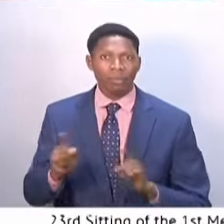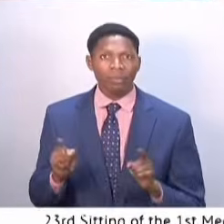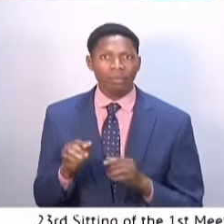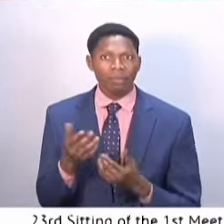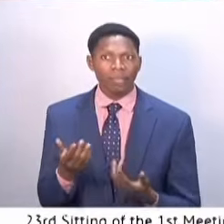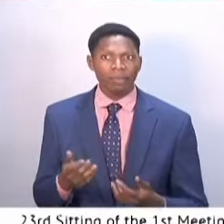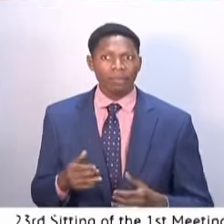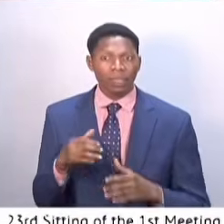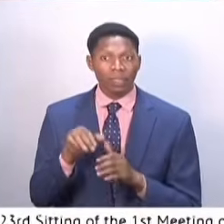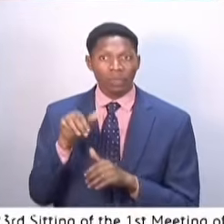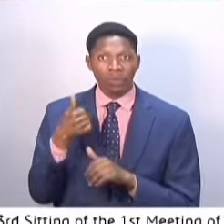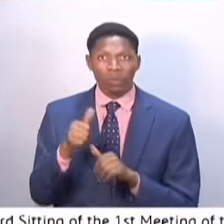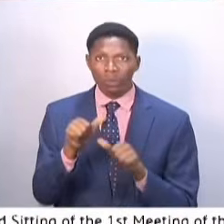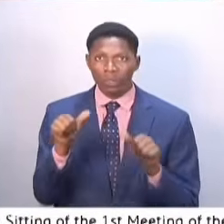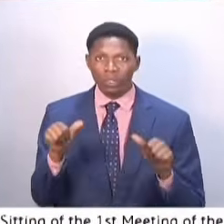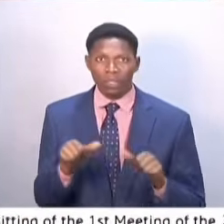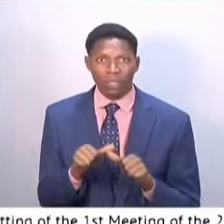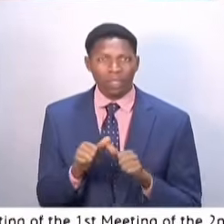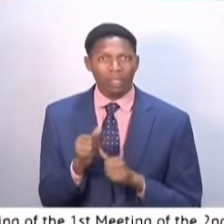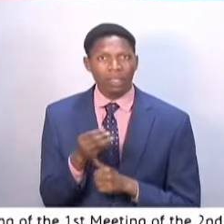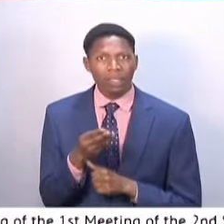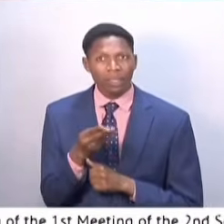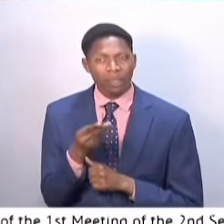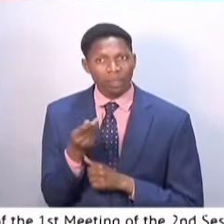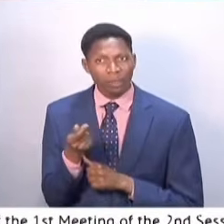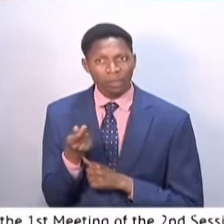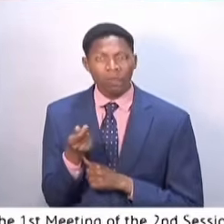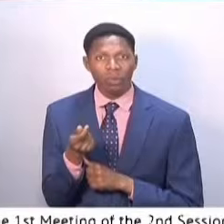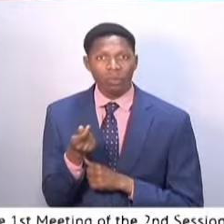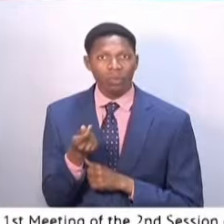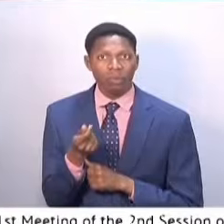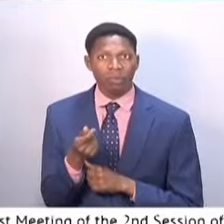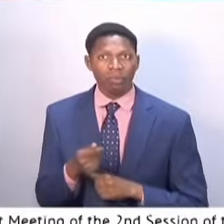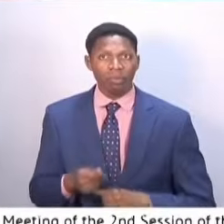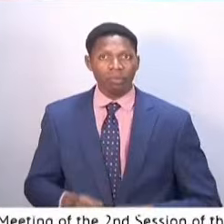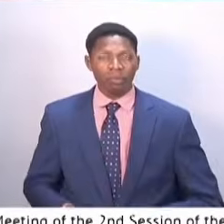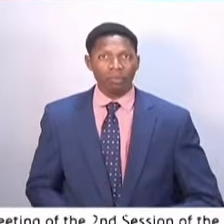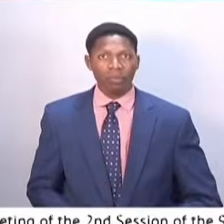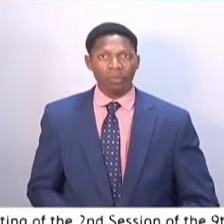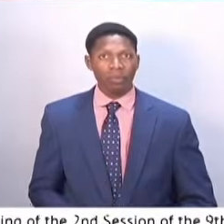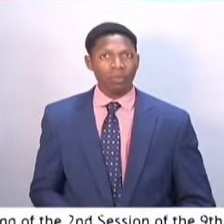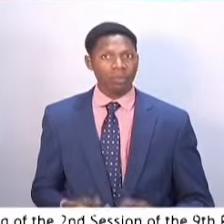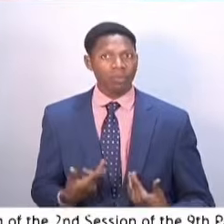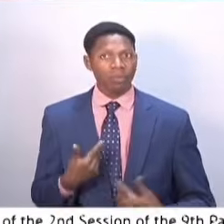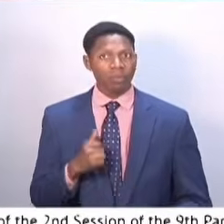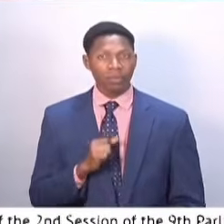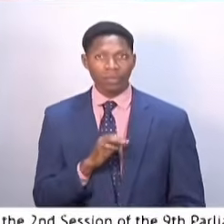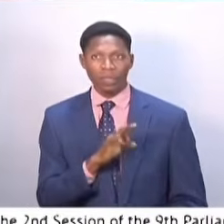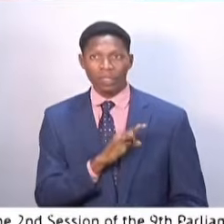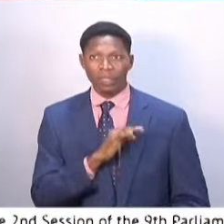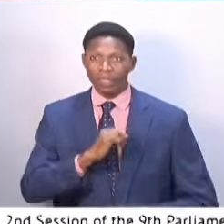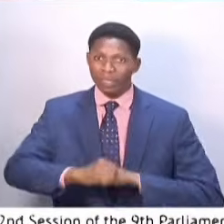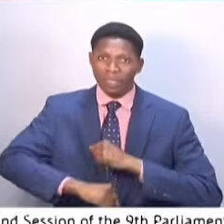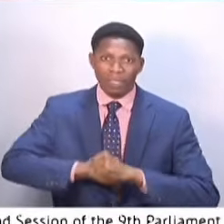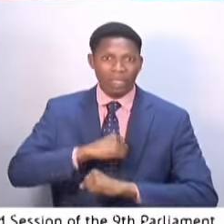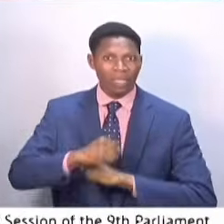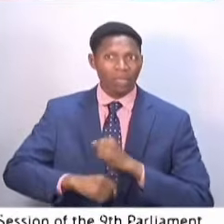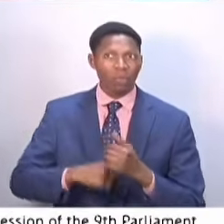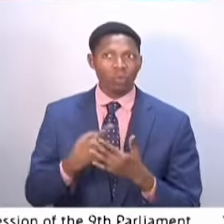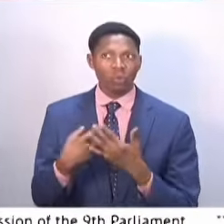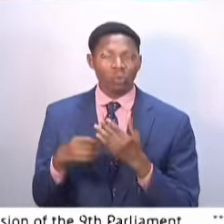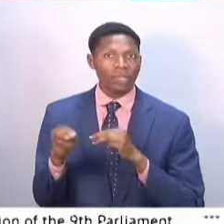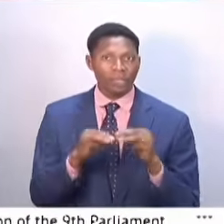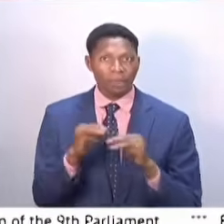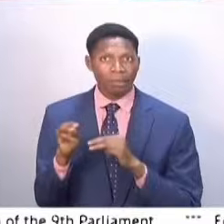in underserved areas, a few exhausted health staff struggle to keep facilities